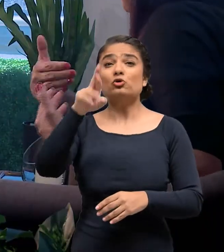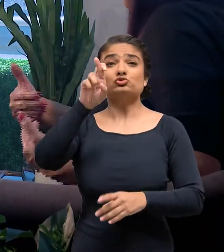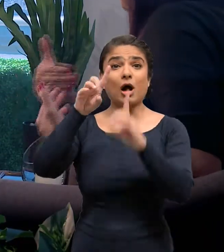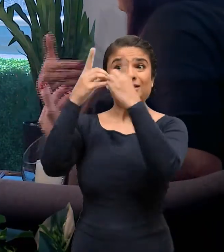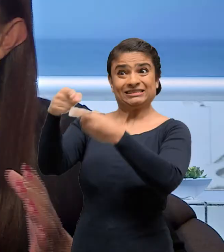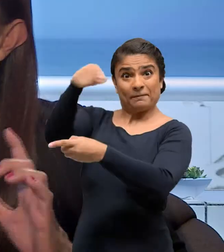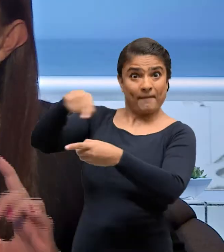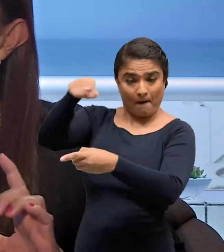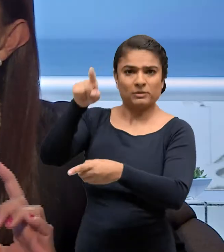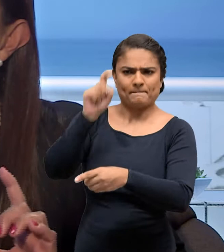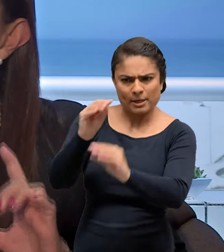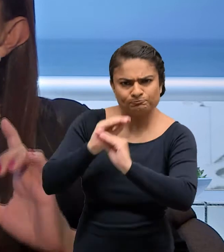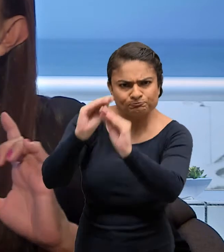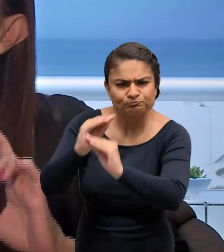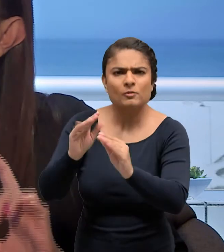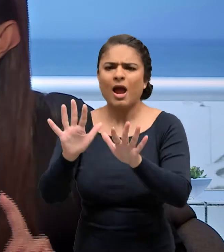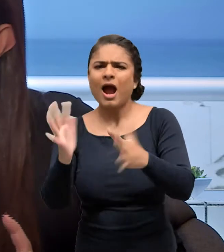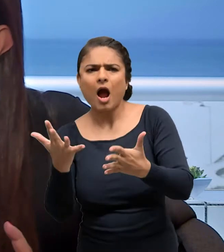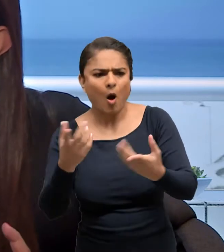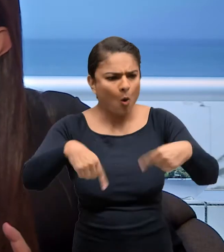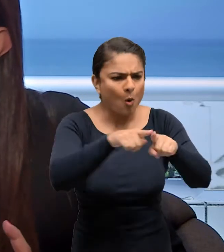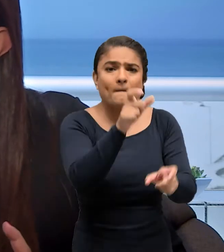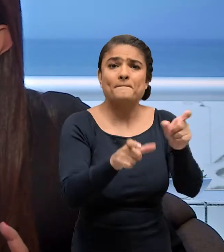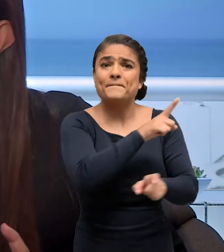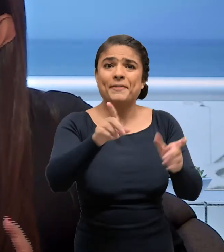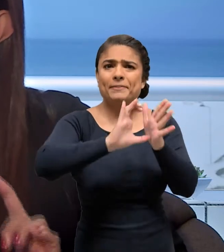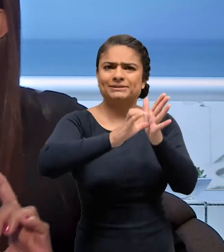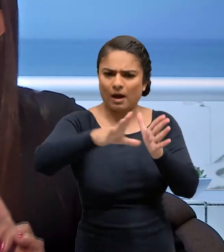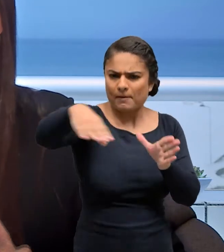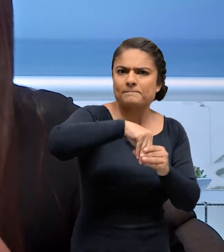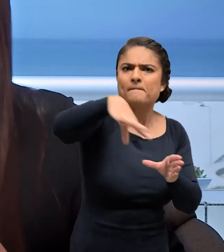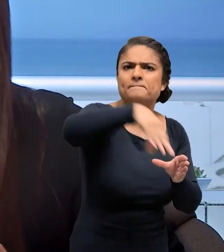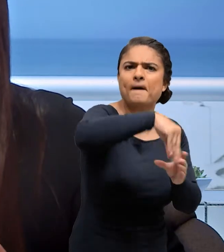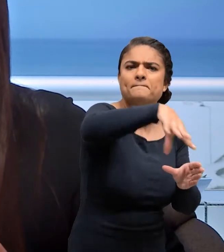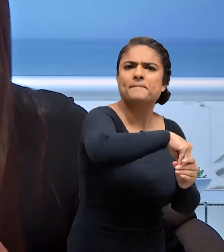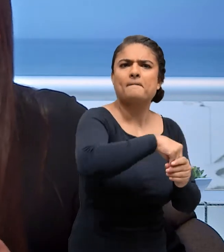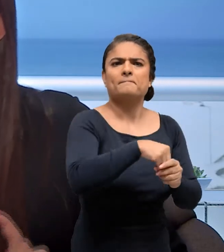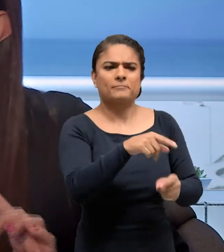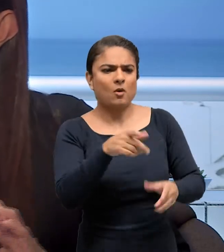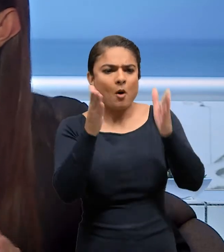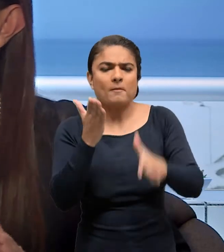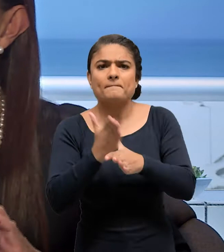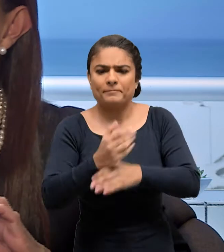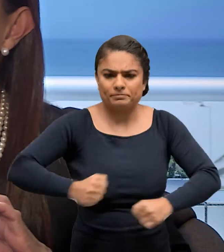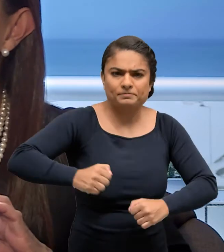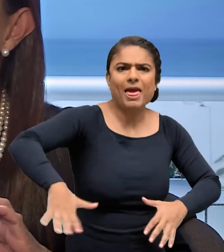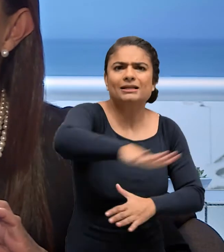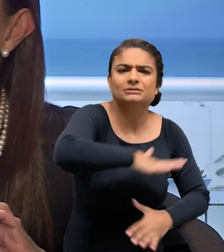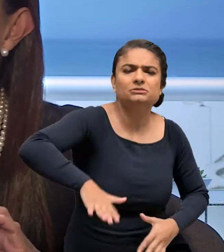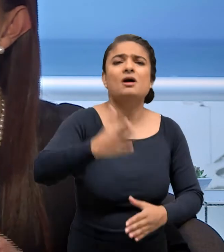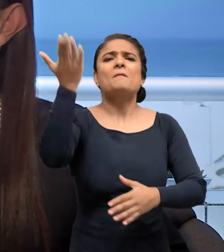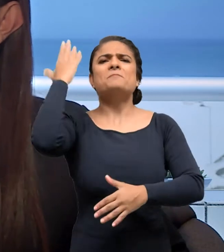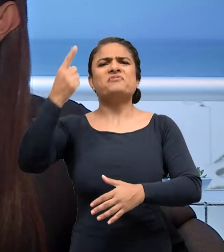me was, how do I include persons in spaces that people don't